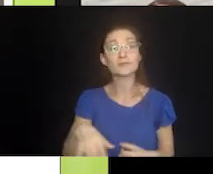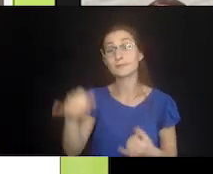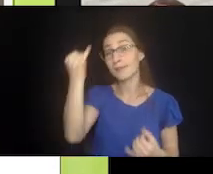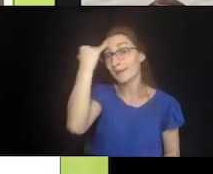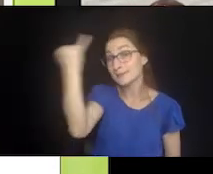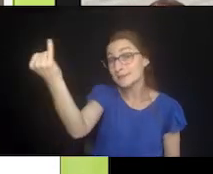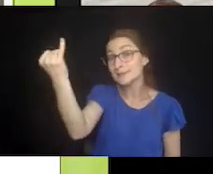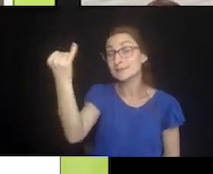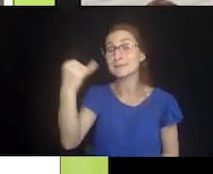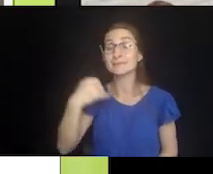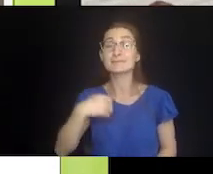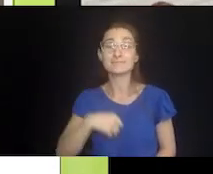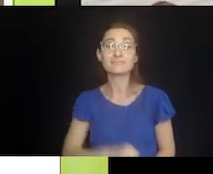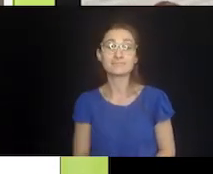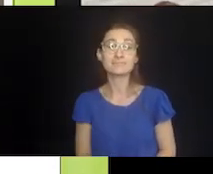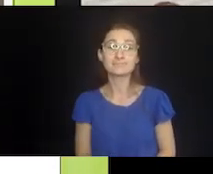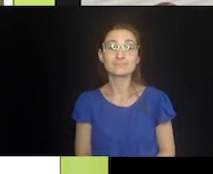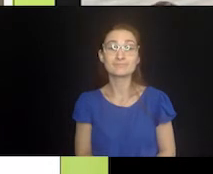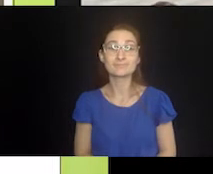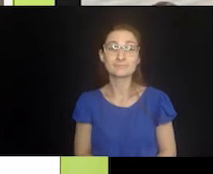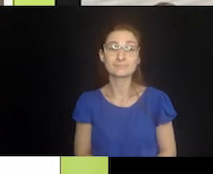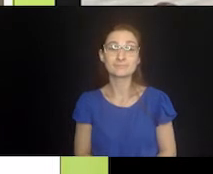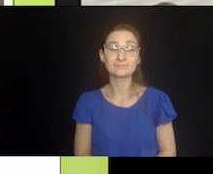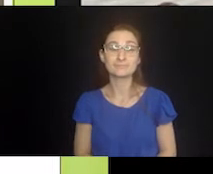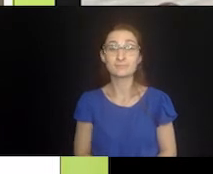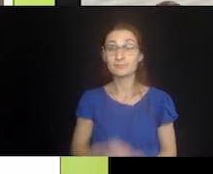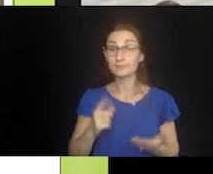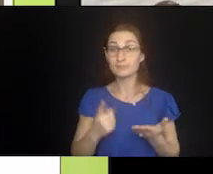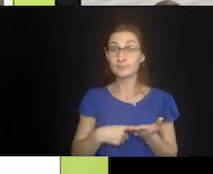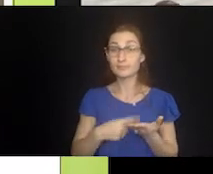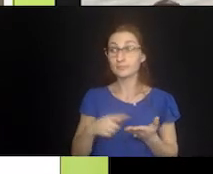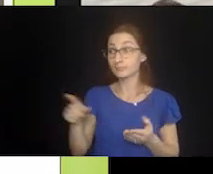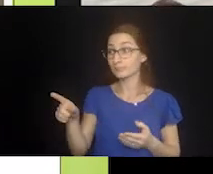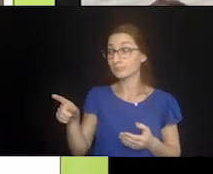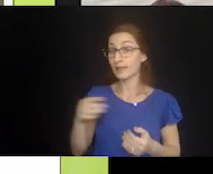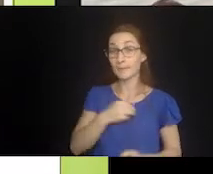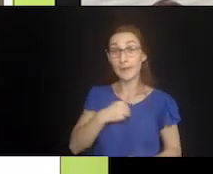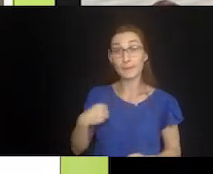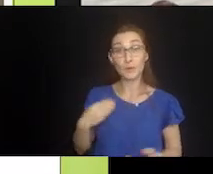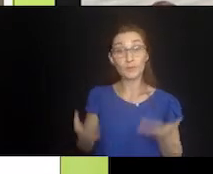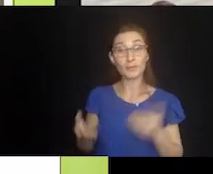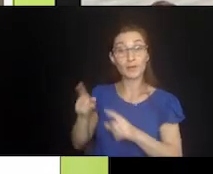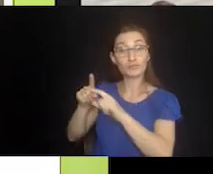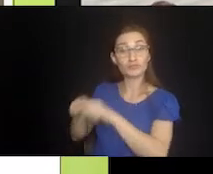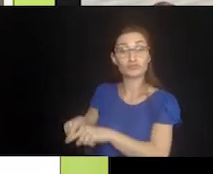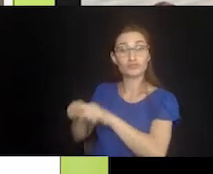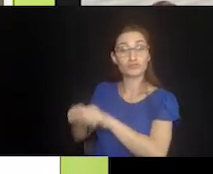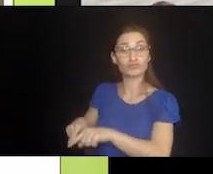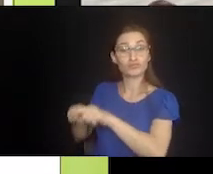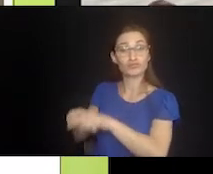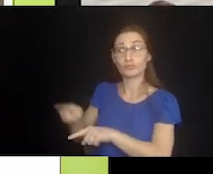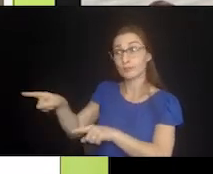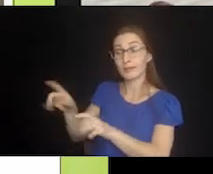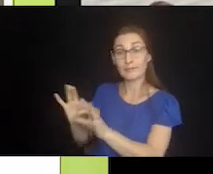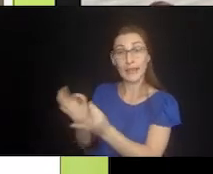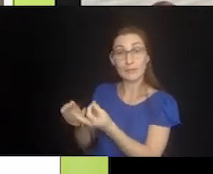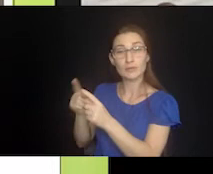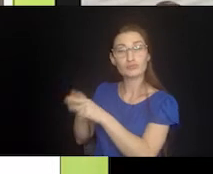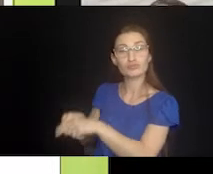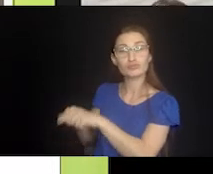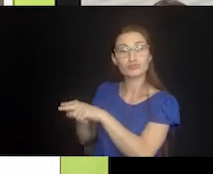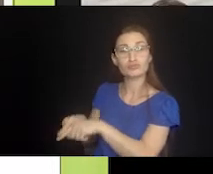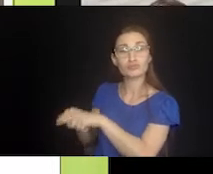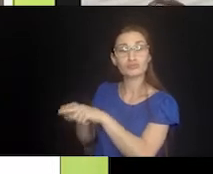important information and ideas for you. Sometimes, a member might depend on that